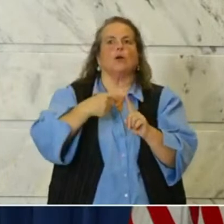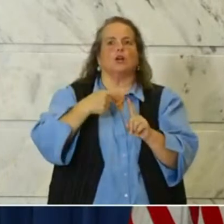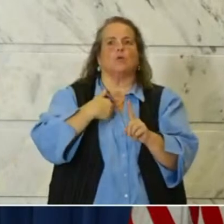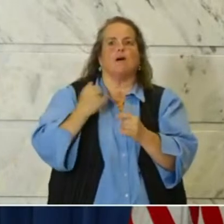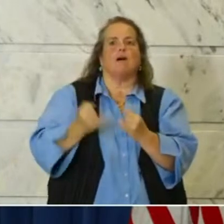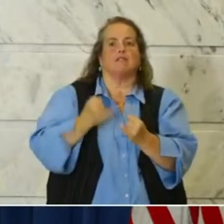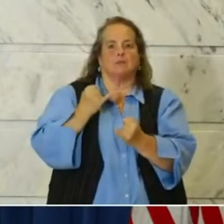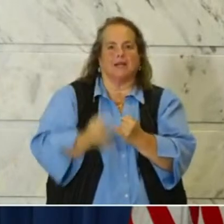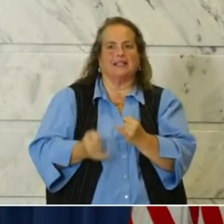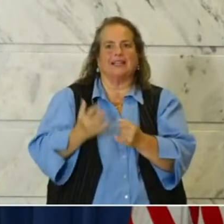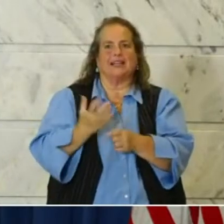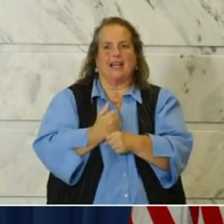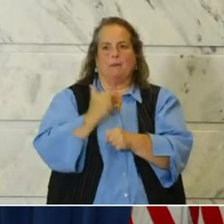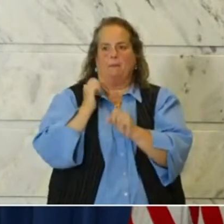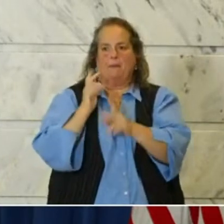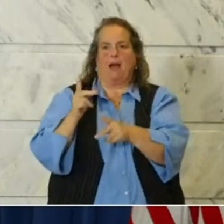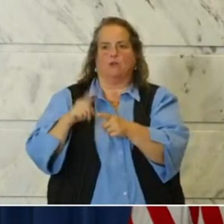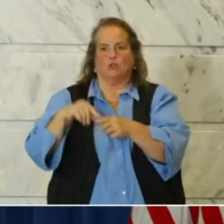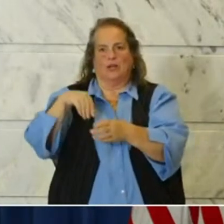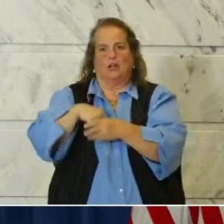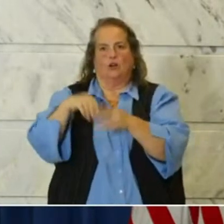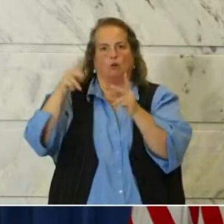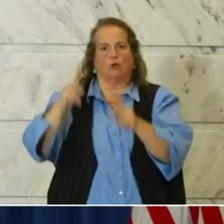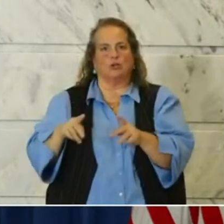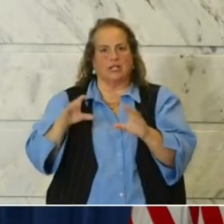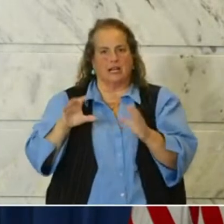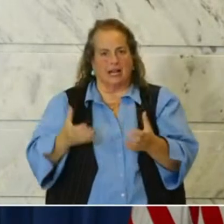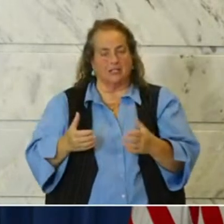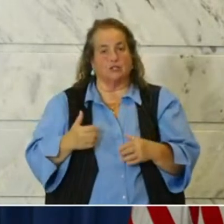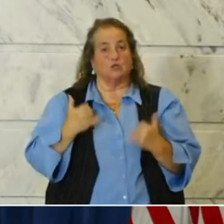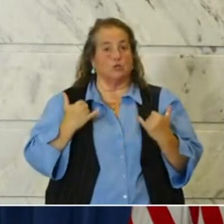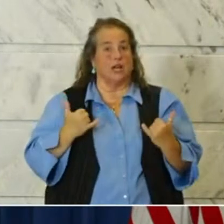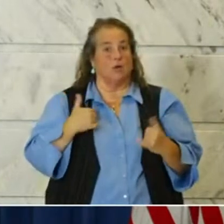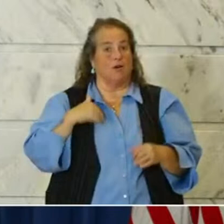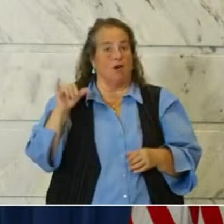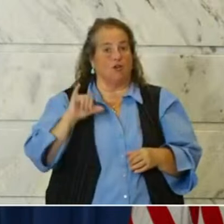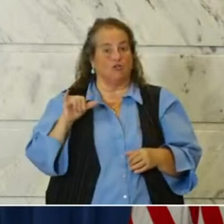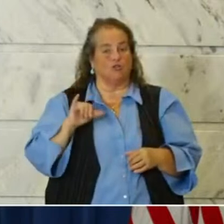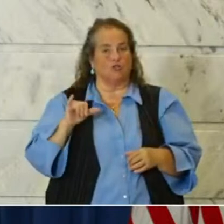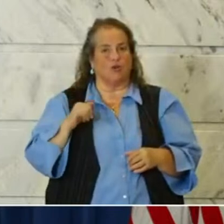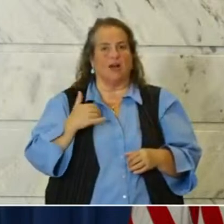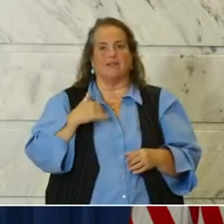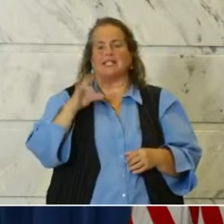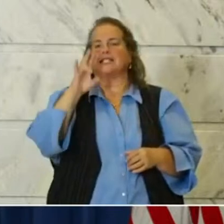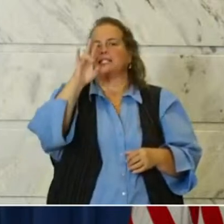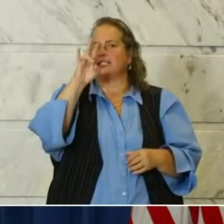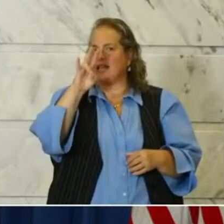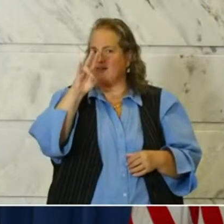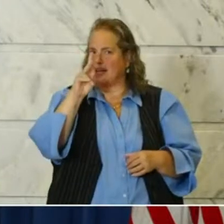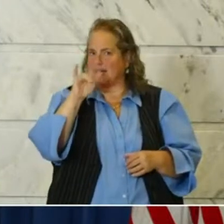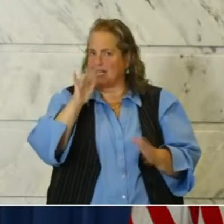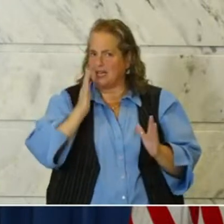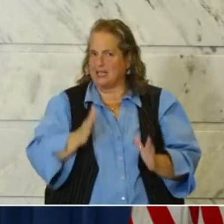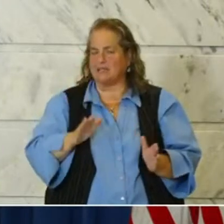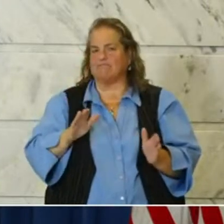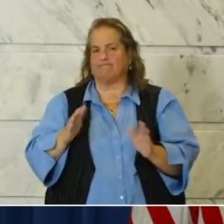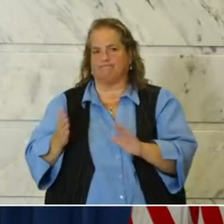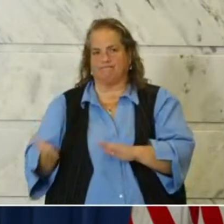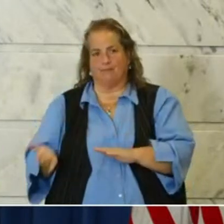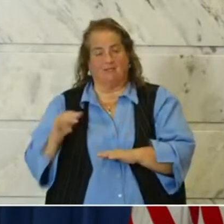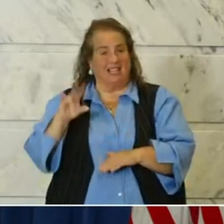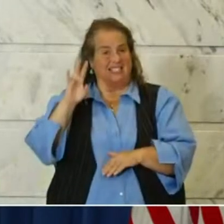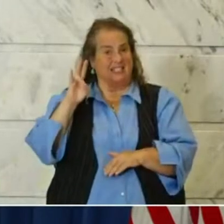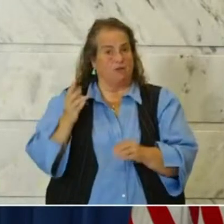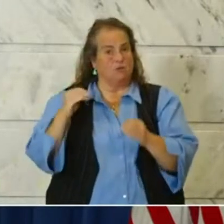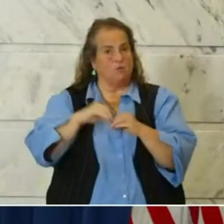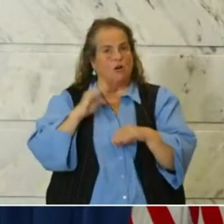back to in-person classes. Today we've also lost 7 additional Kentuckians. That's 7 more than we ever want